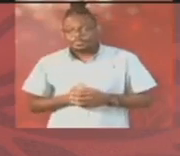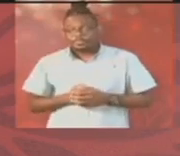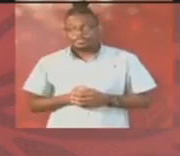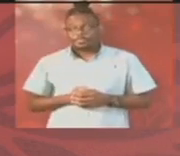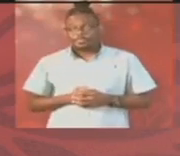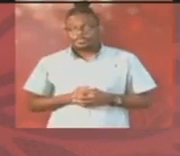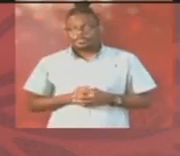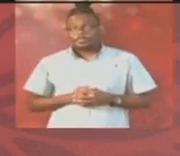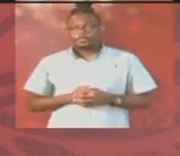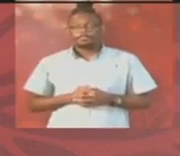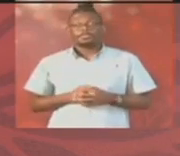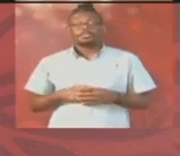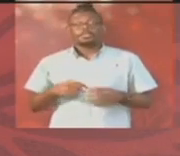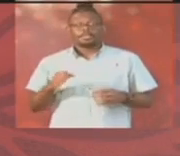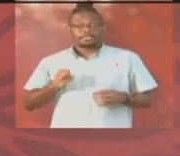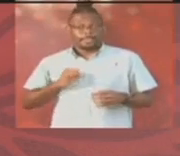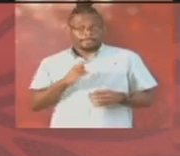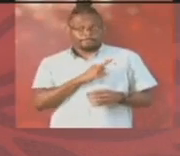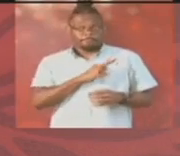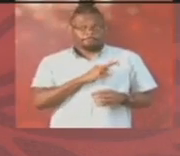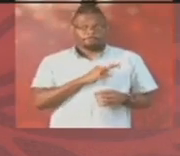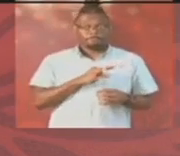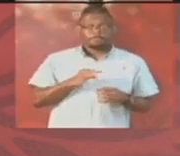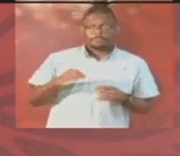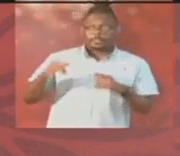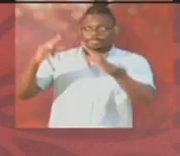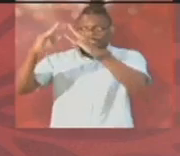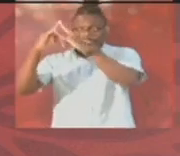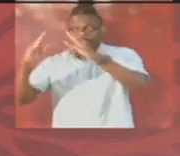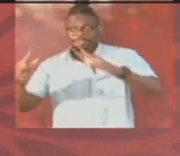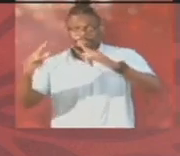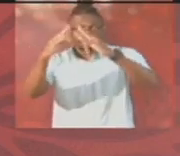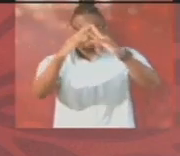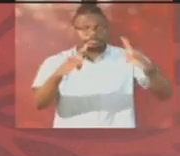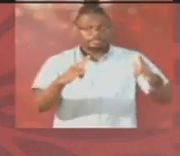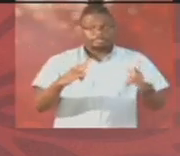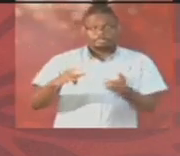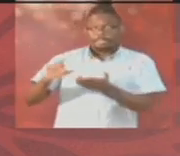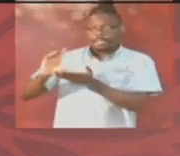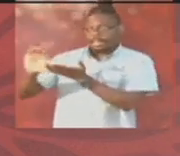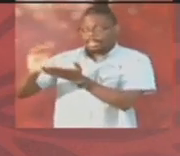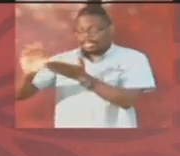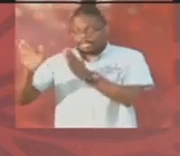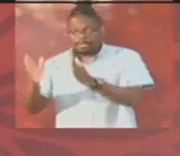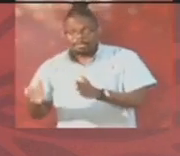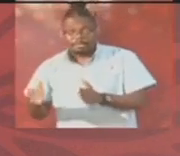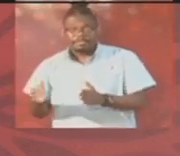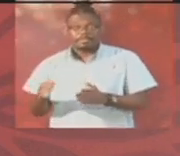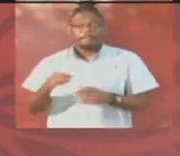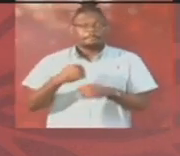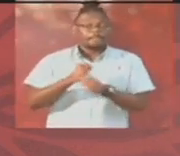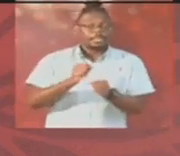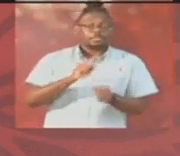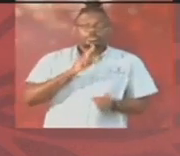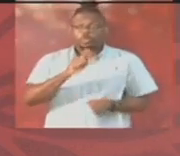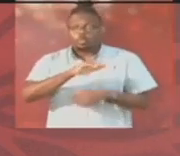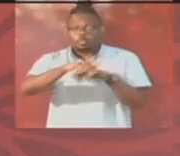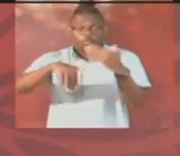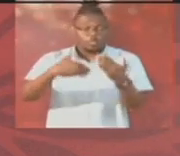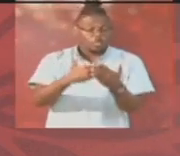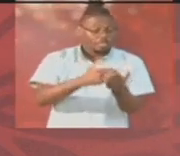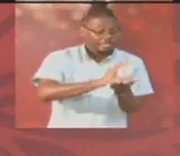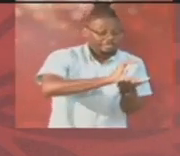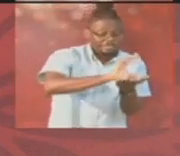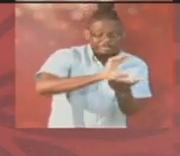The NWRHA staff, from the entrance tent to the cleaners who ensured that there was continuous sanitization at each stage of the